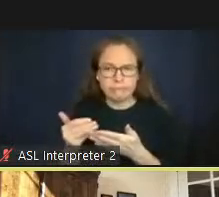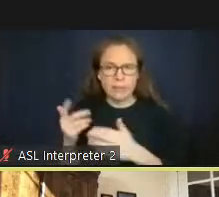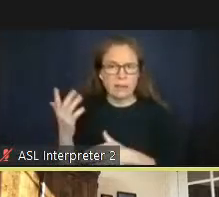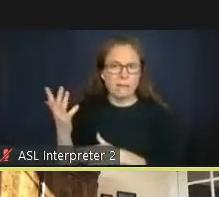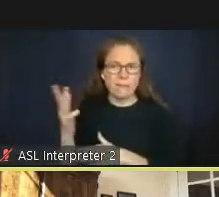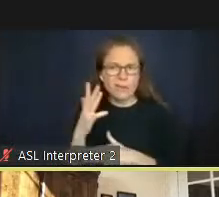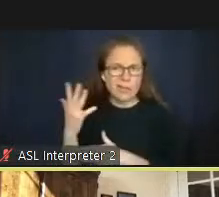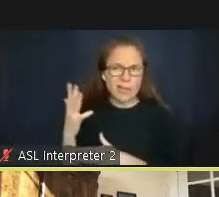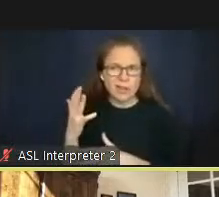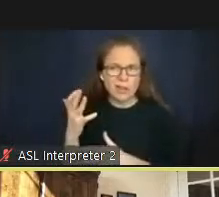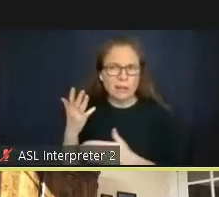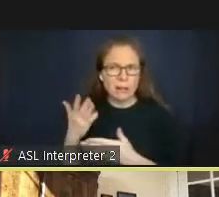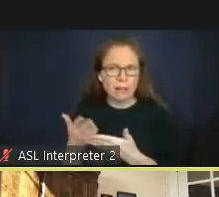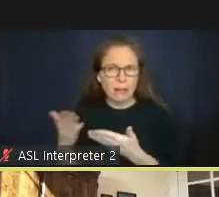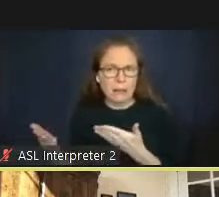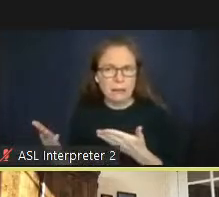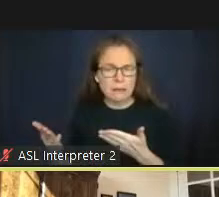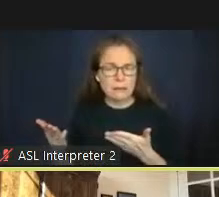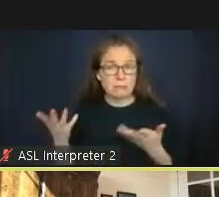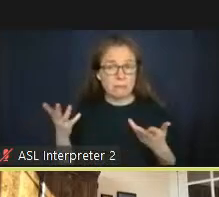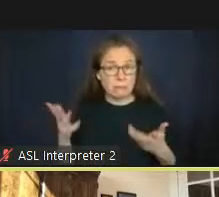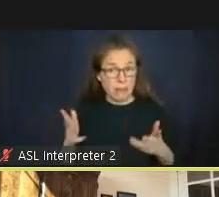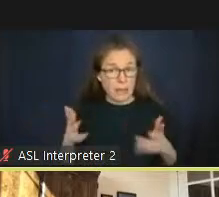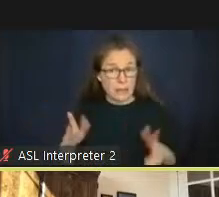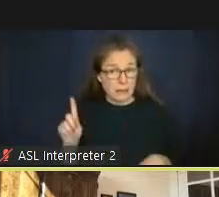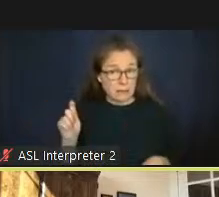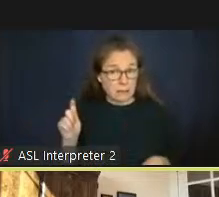So that's it.